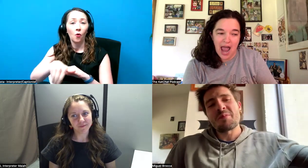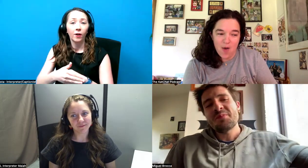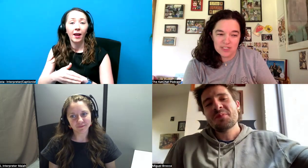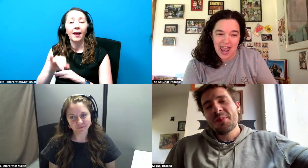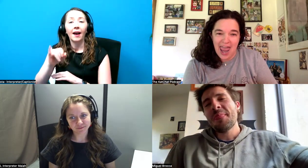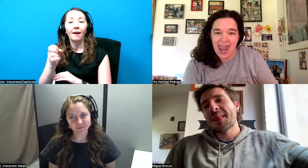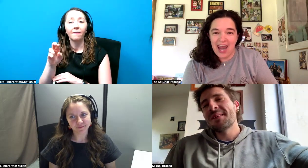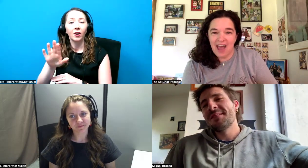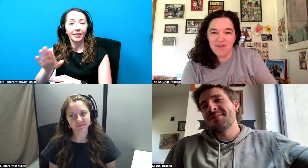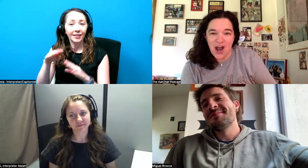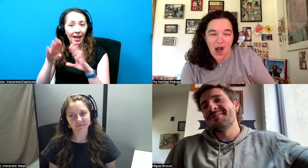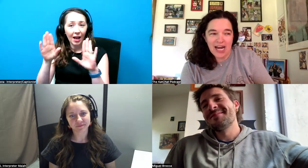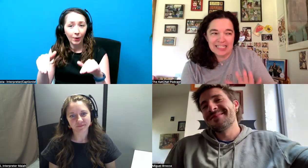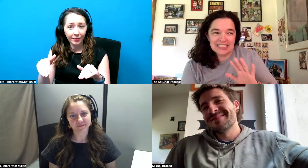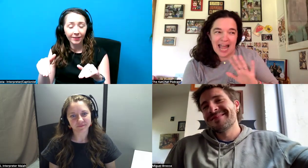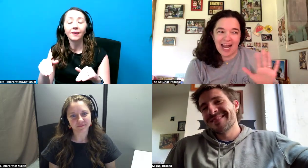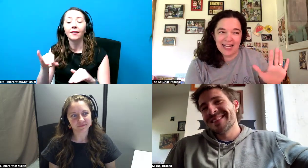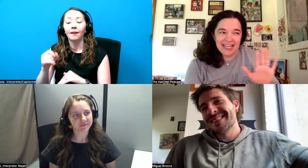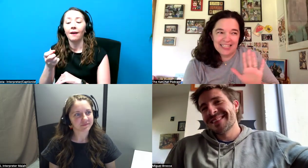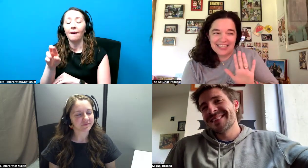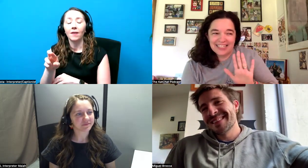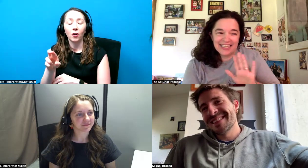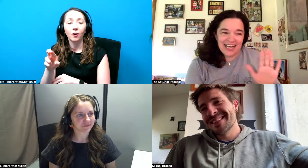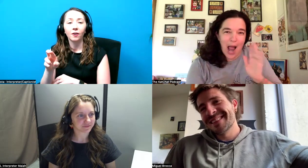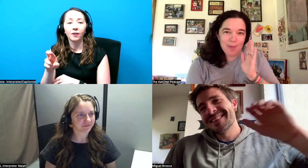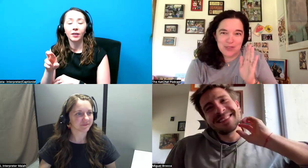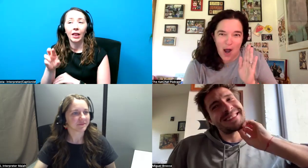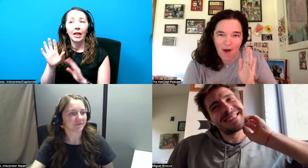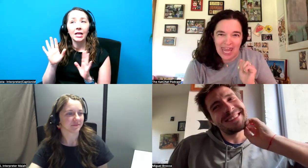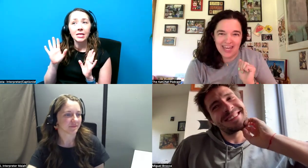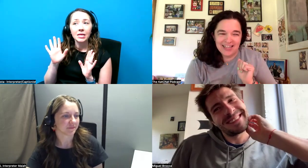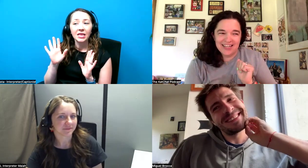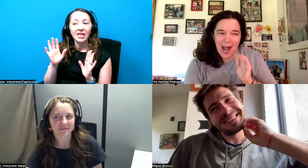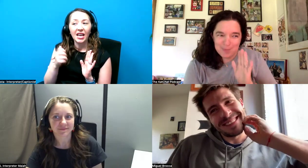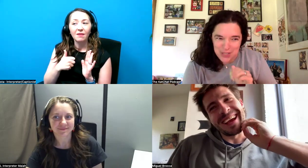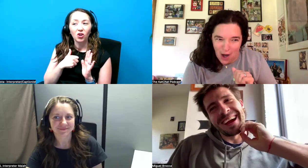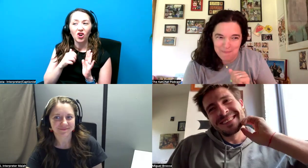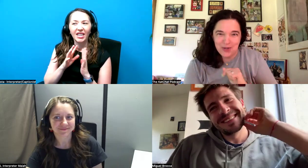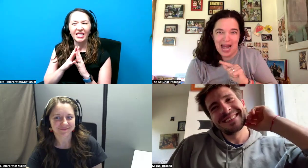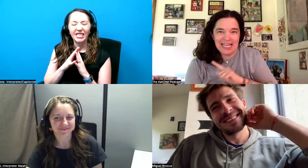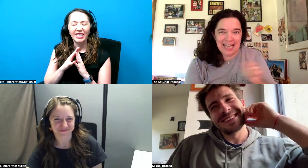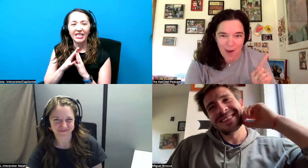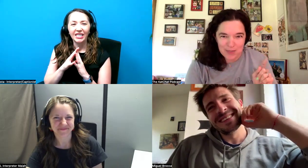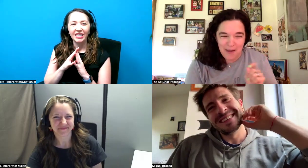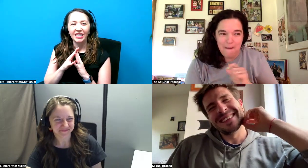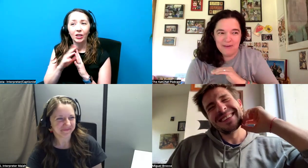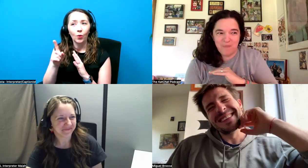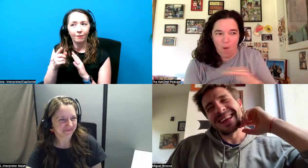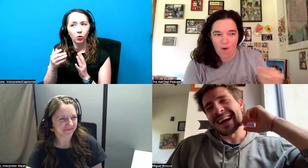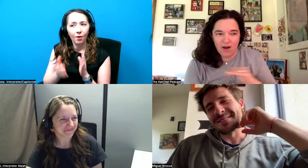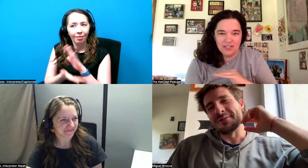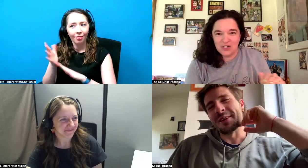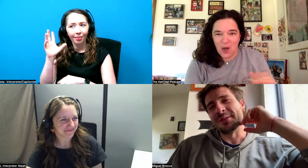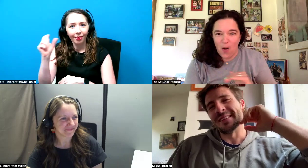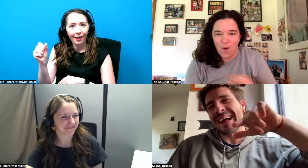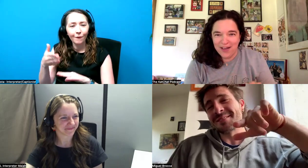Javier's house, and Javier like, I'm done. I'm yeah, done. But you gotta get out